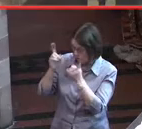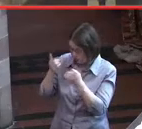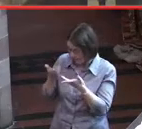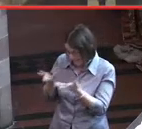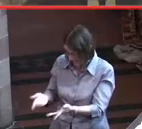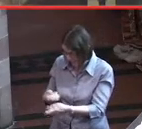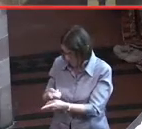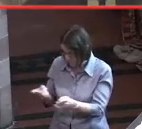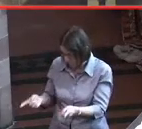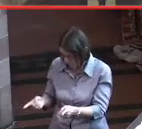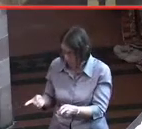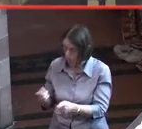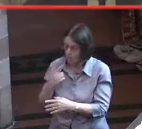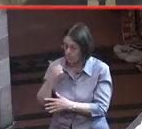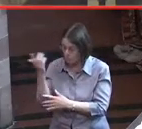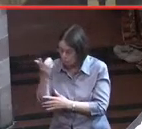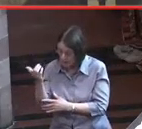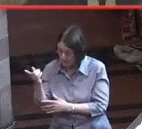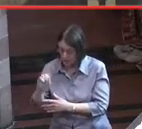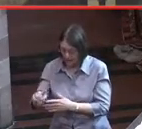celebrate the sacraments.